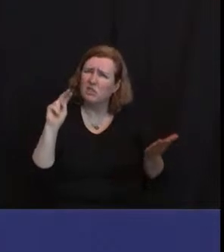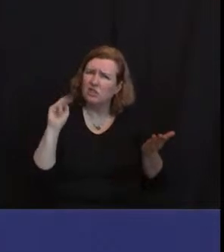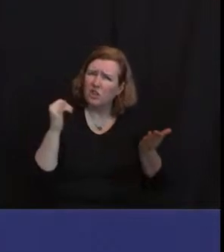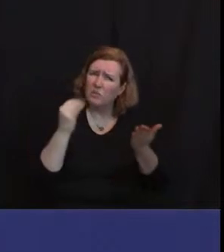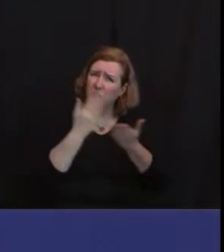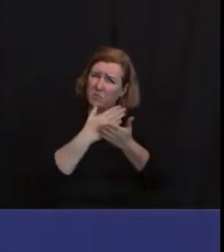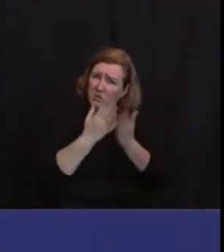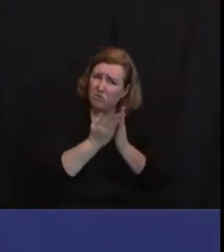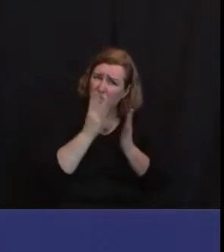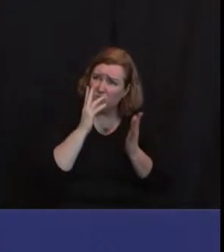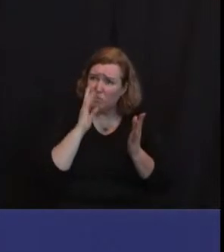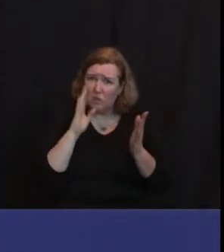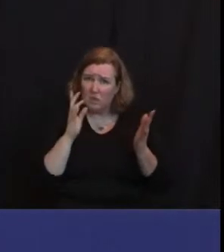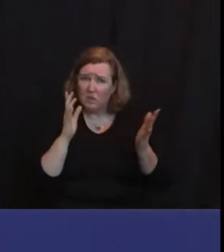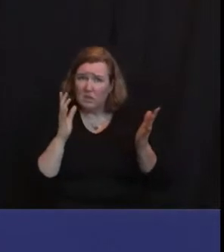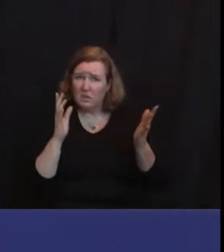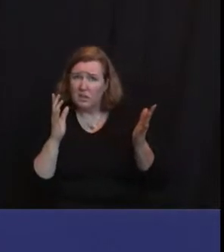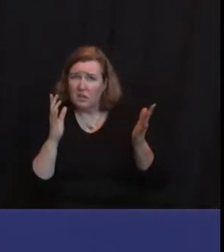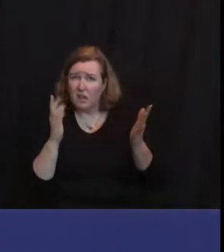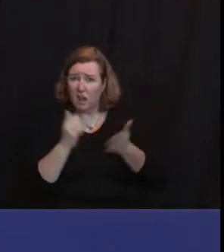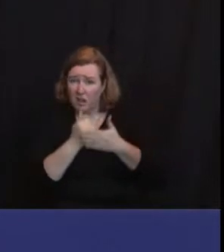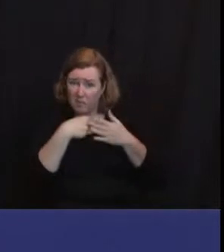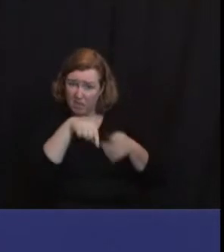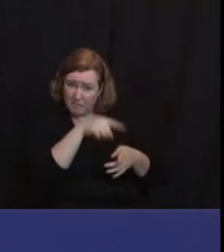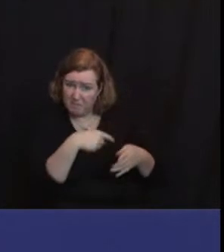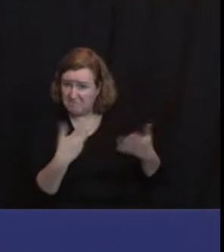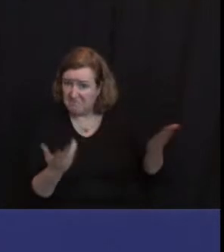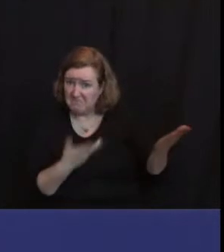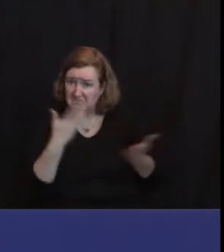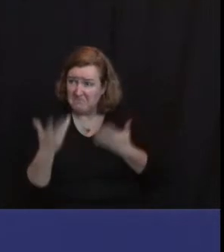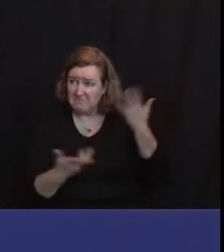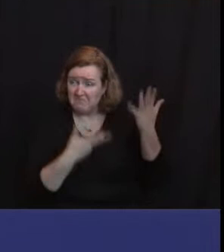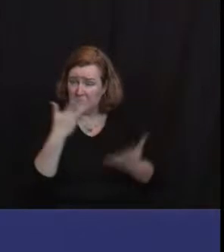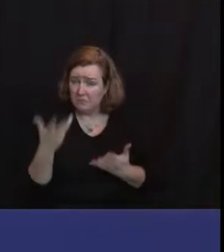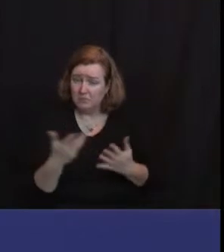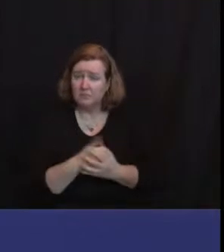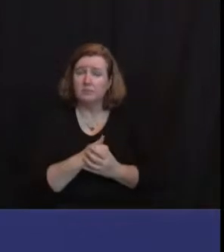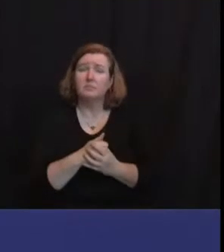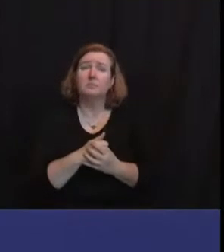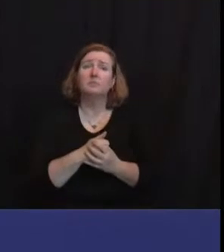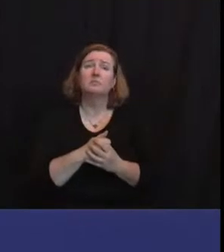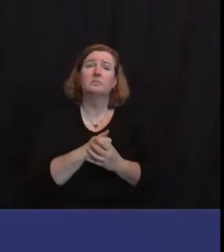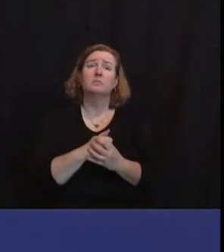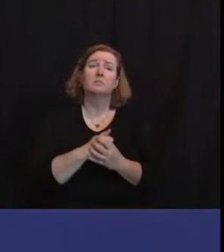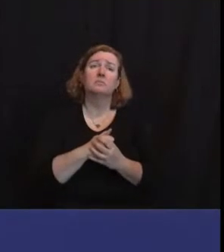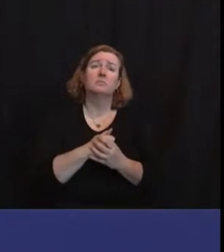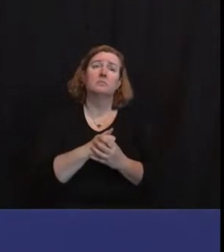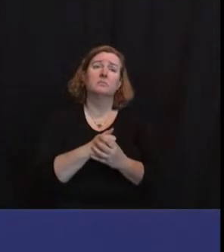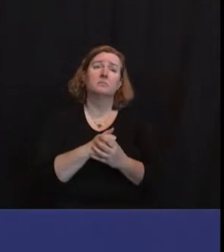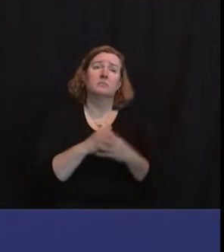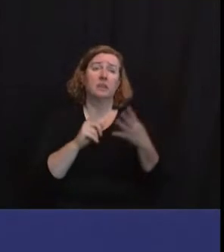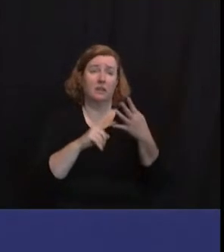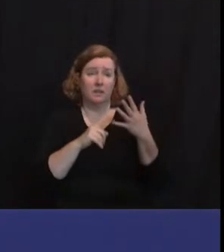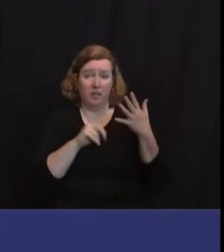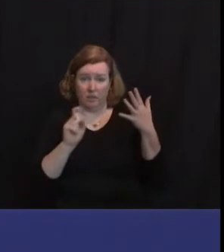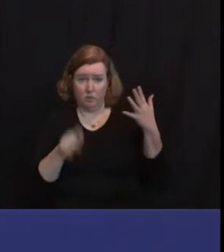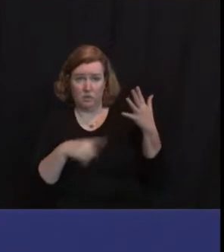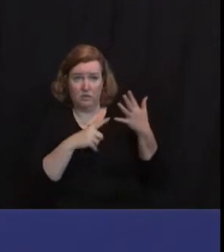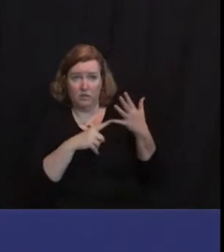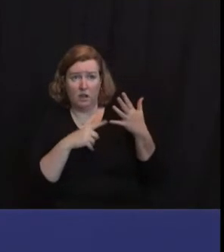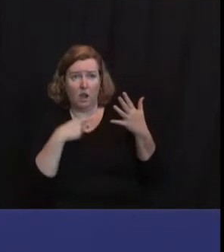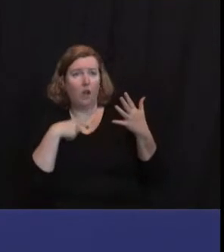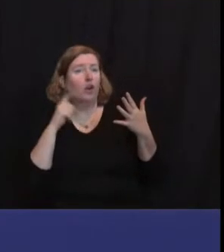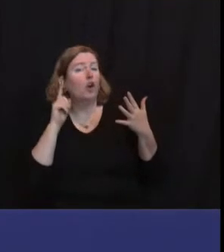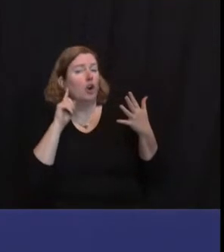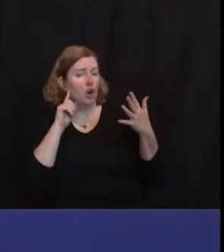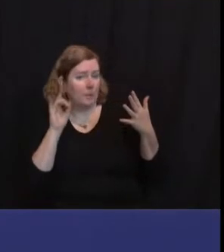in general be offering COVID relief to these workers? Thank you, Matt. Let me jump in on the last one. I only heard of this, and